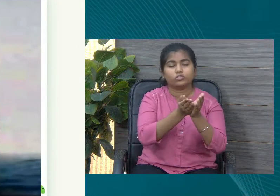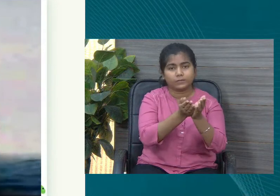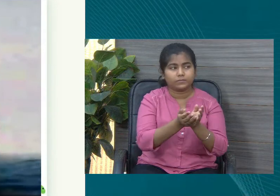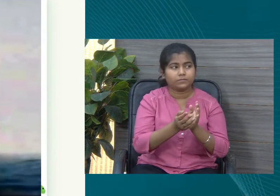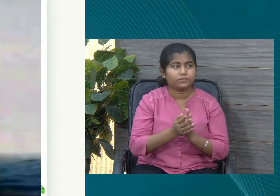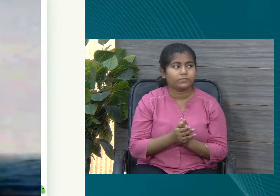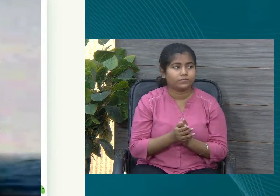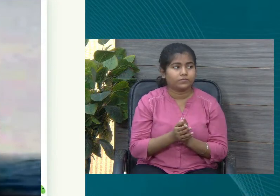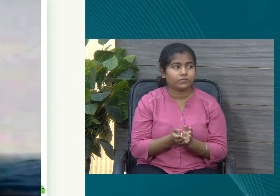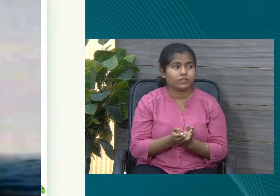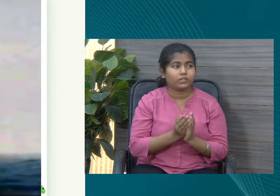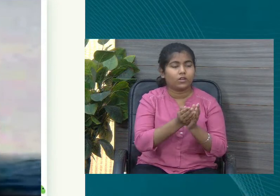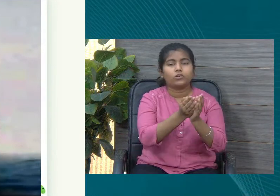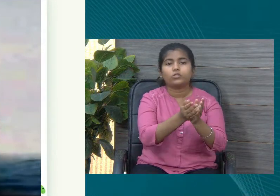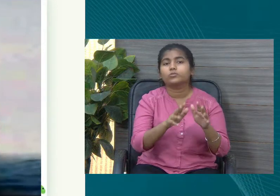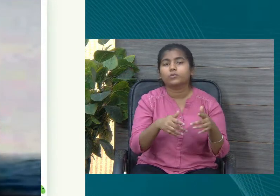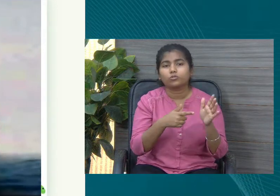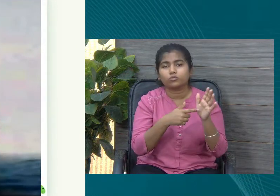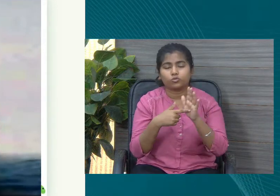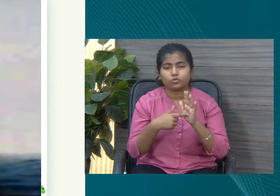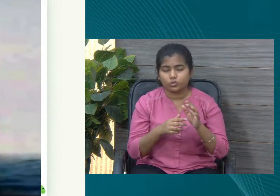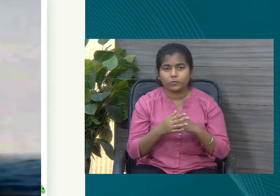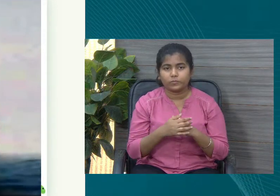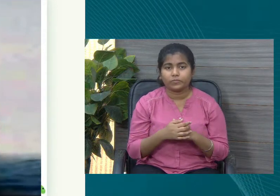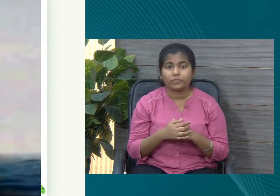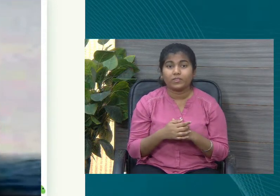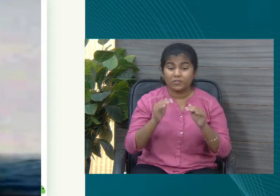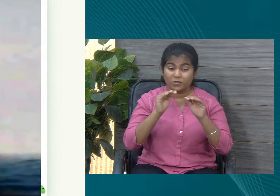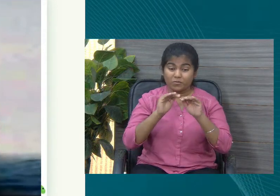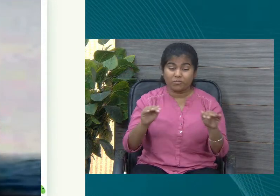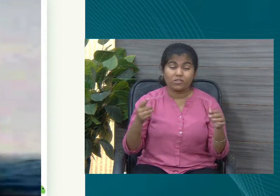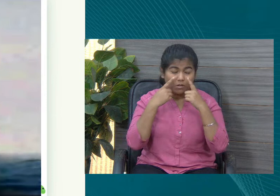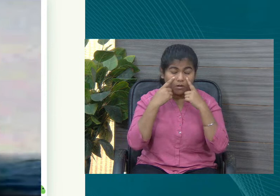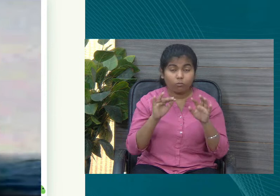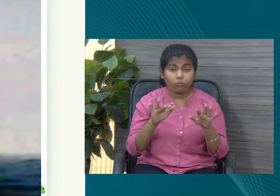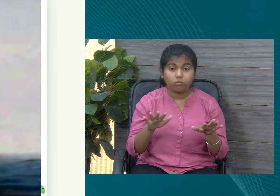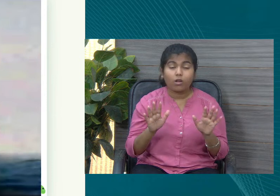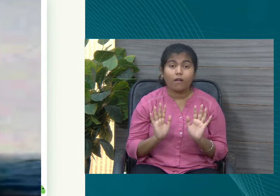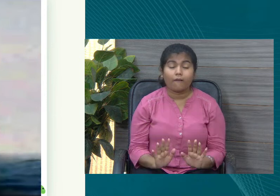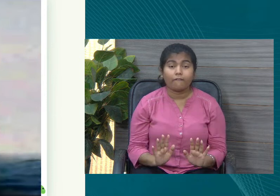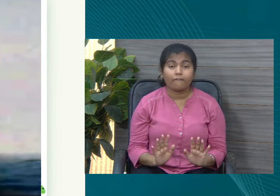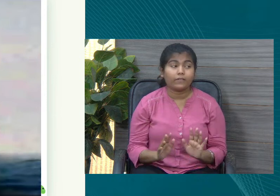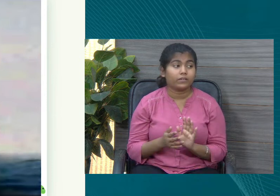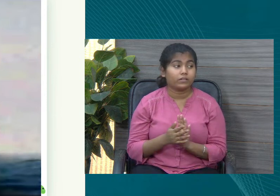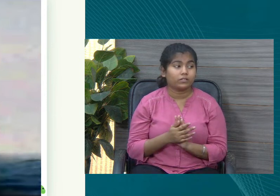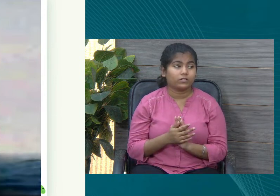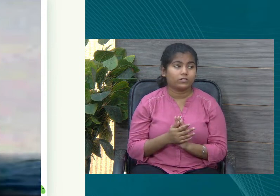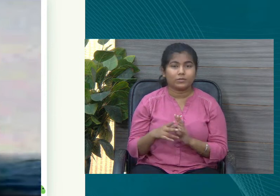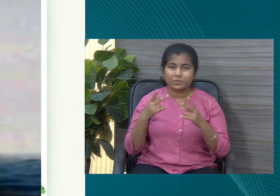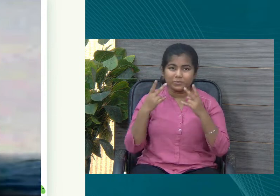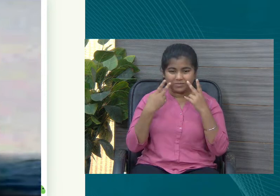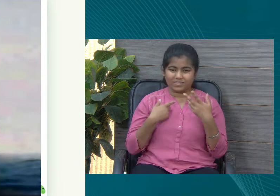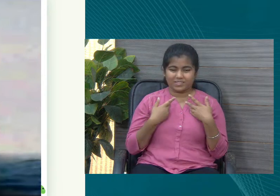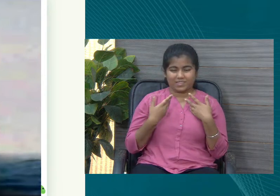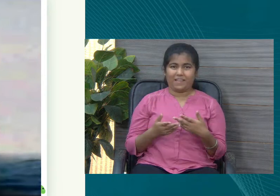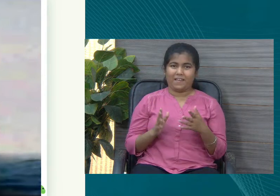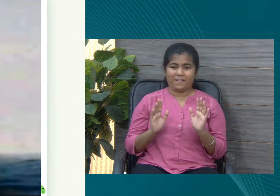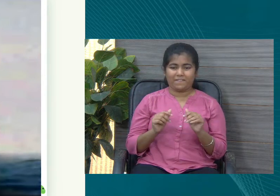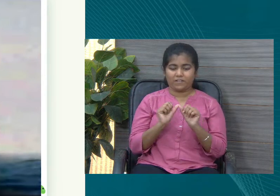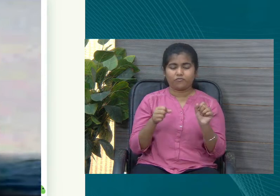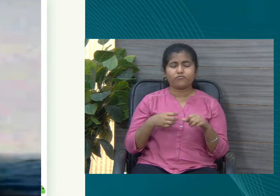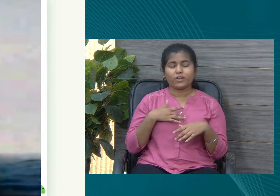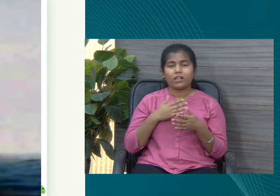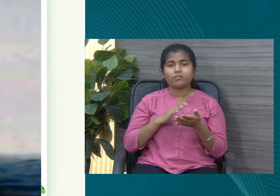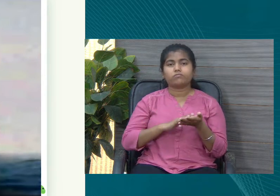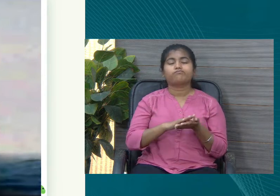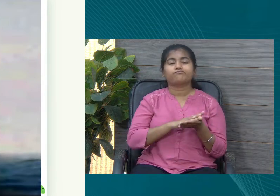And for our students who cannot visualize, we can see that they can have the feeling